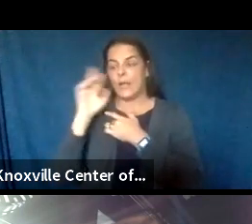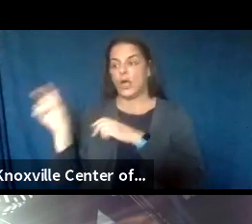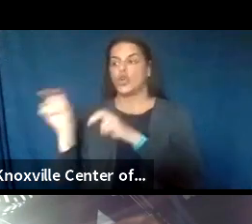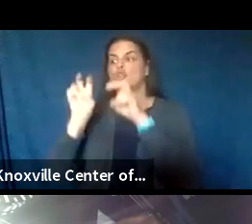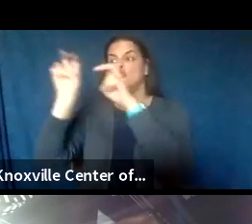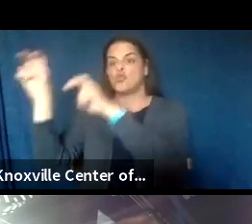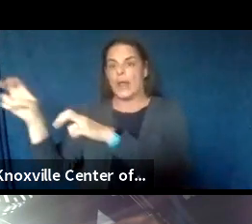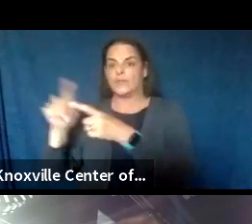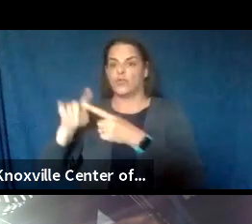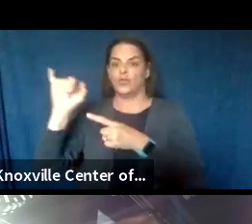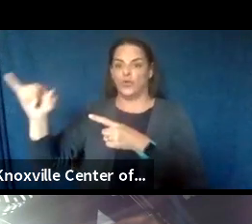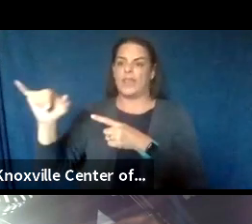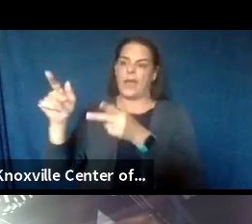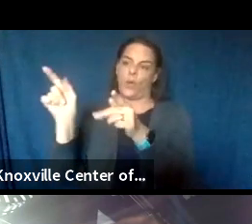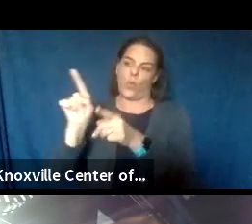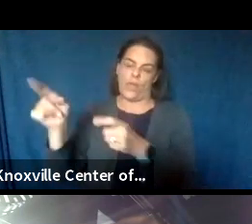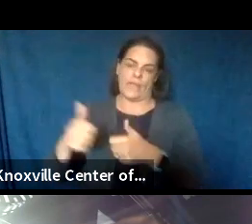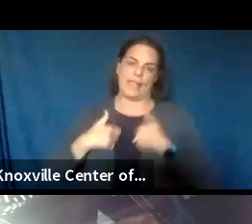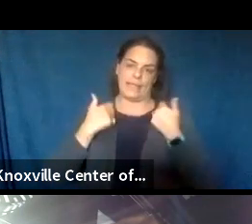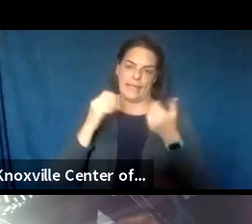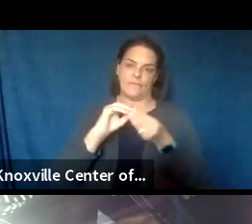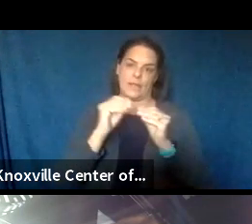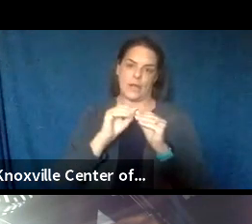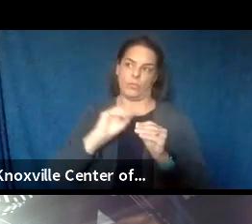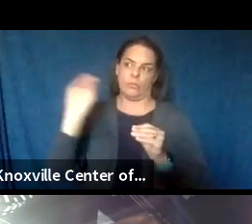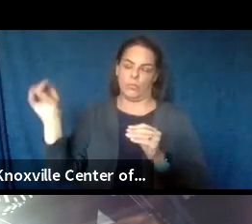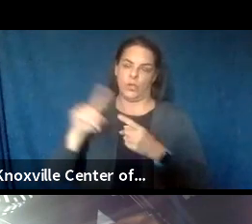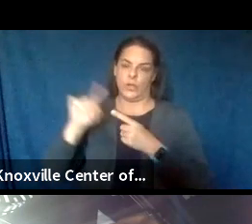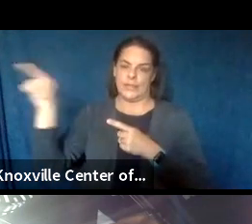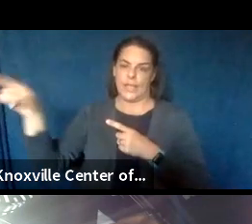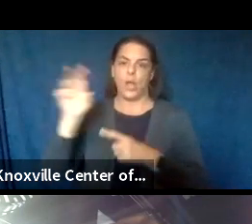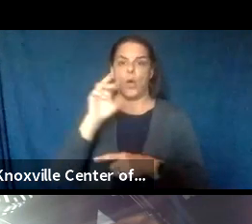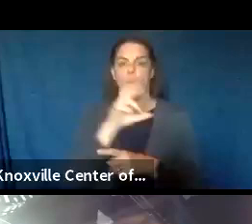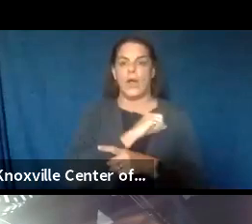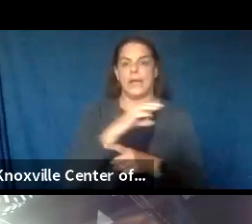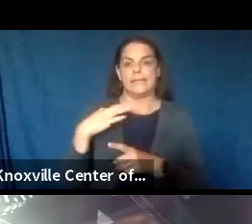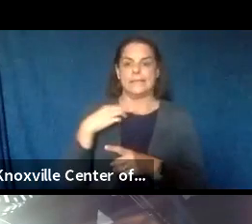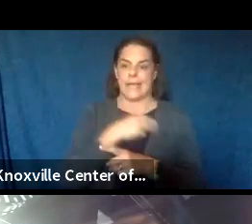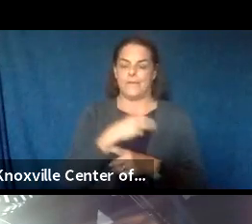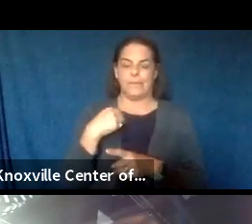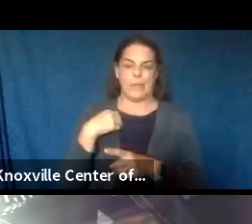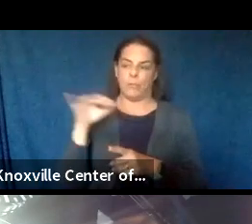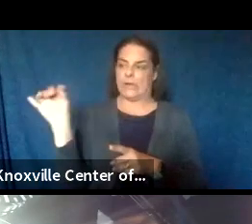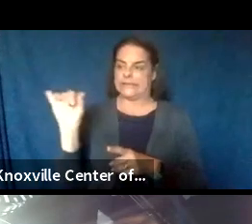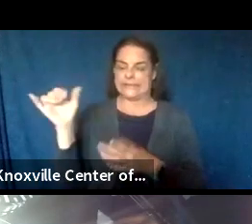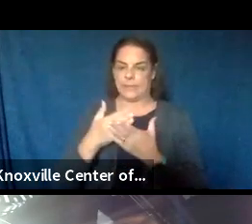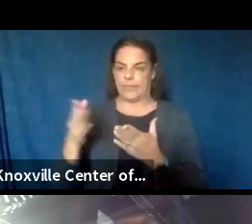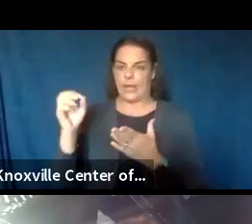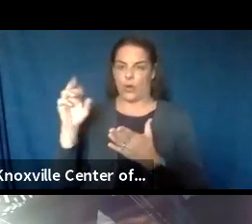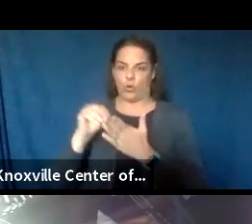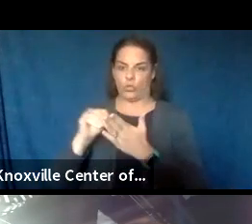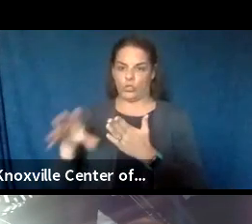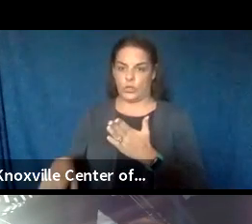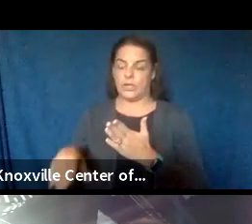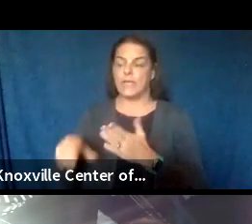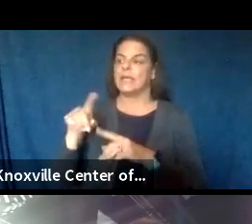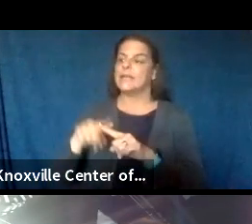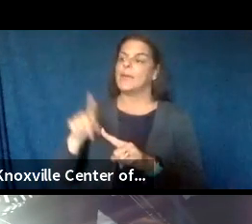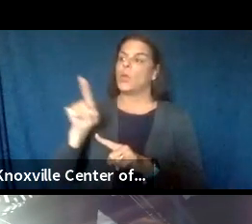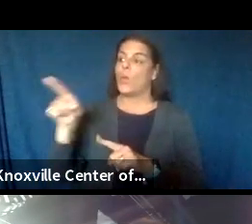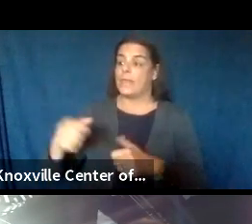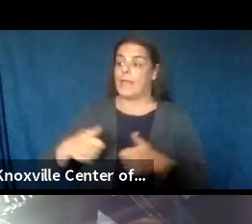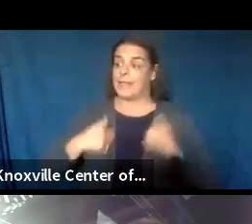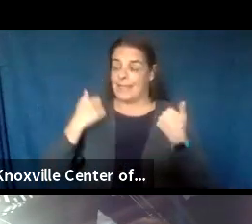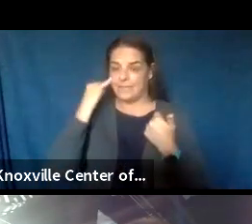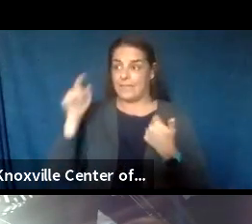that jurisdiction, or a staff member would do the same. So it's the jurisdiction where they're living, that's